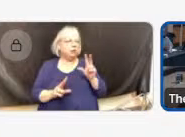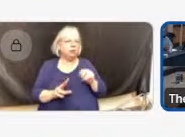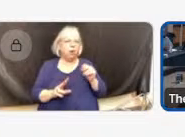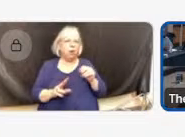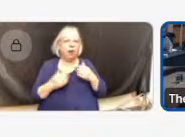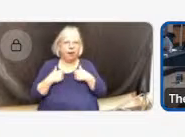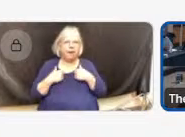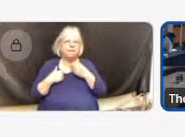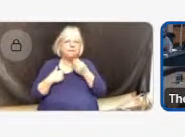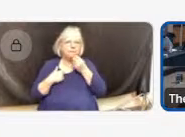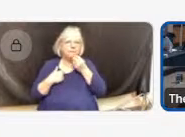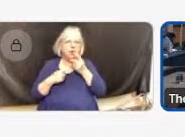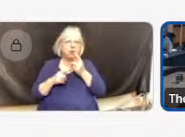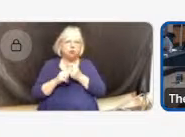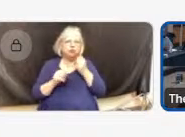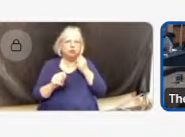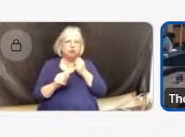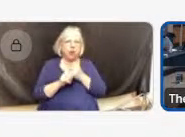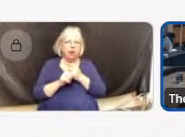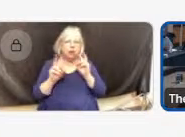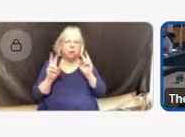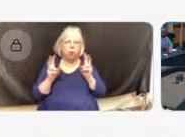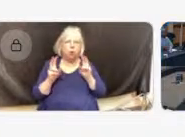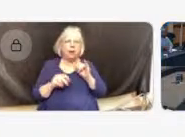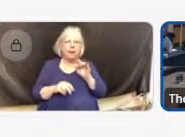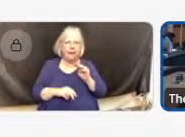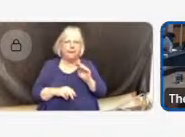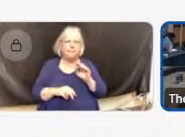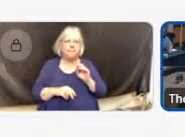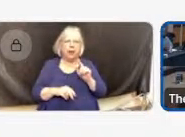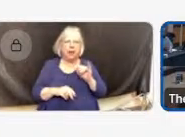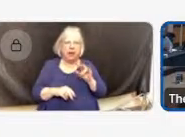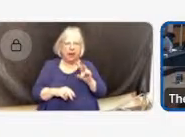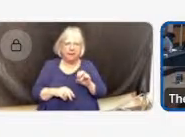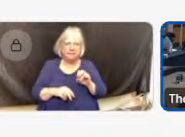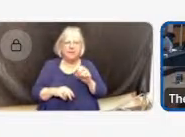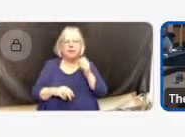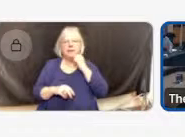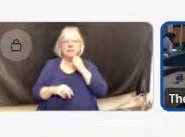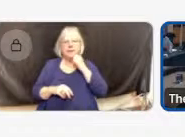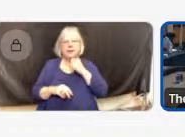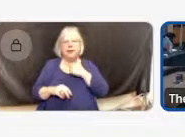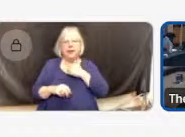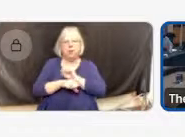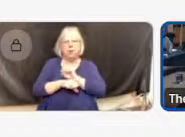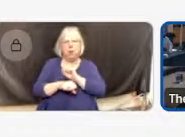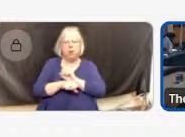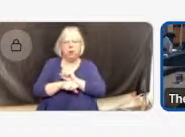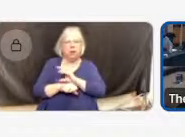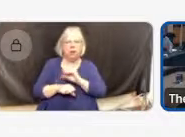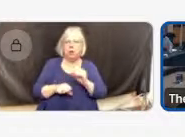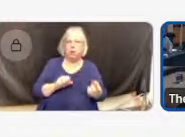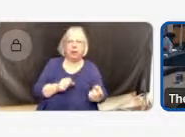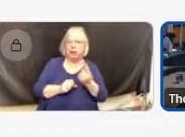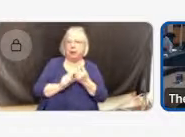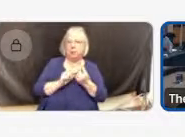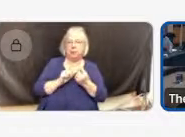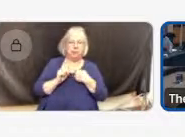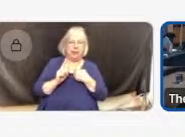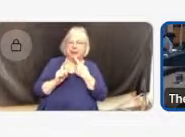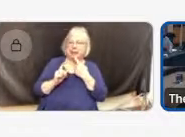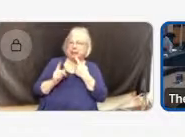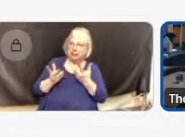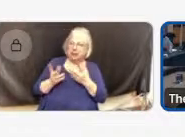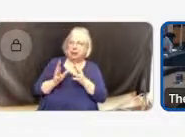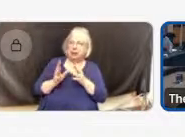truck, on the lot that I work every day, so Nobody had come to me and say anything, so